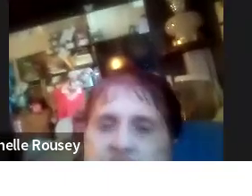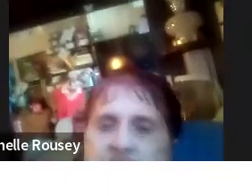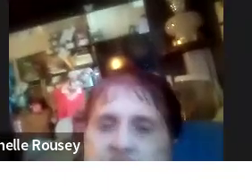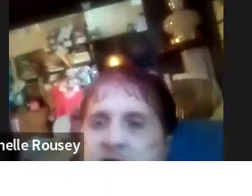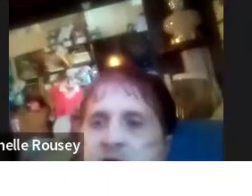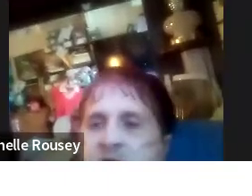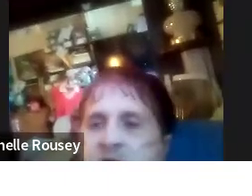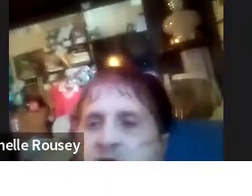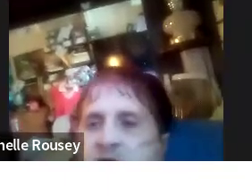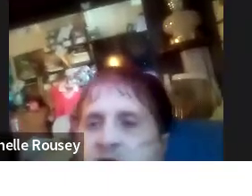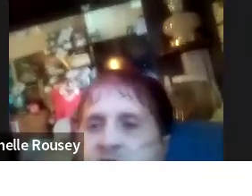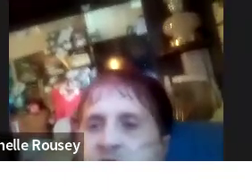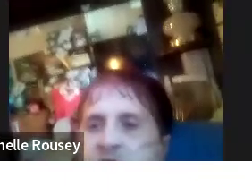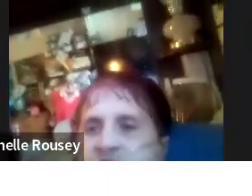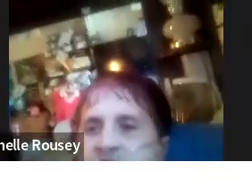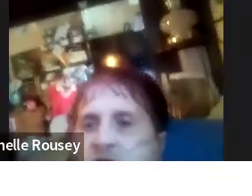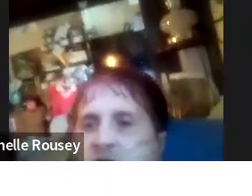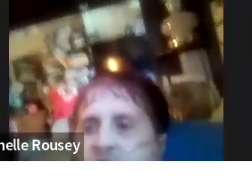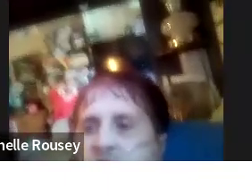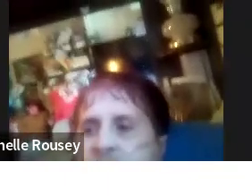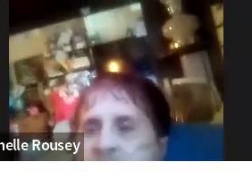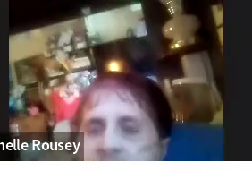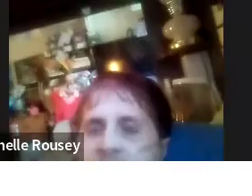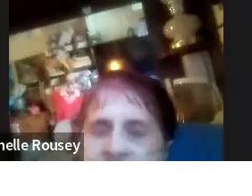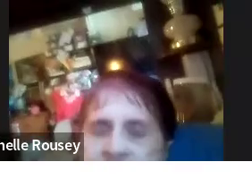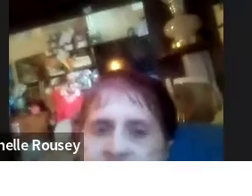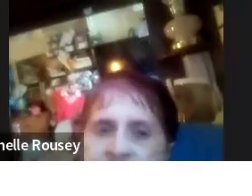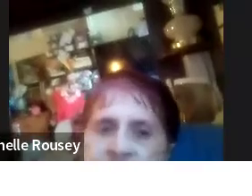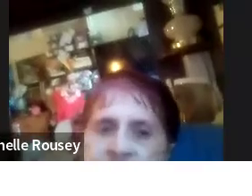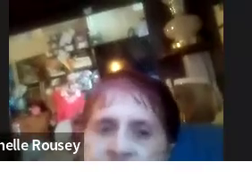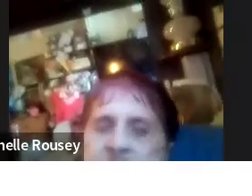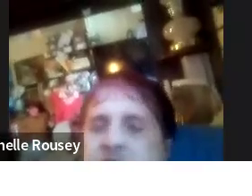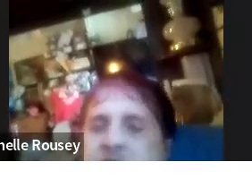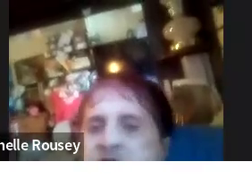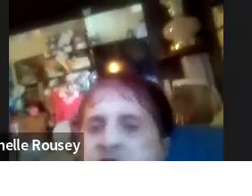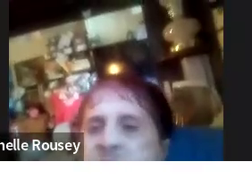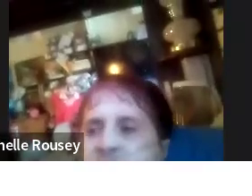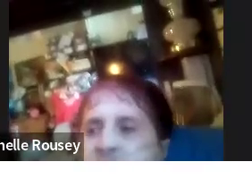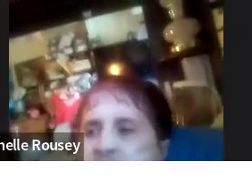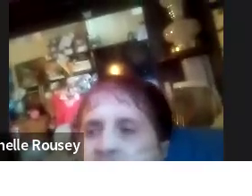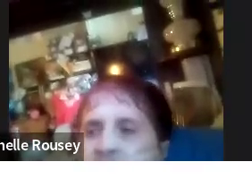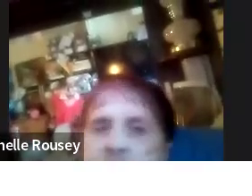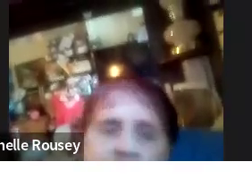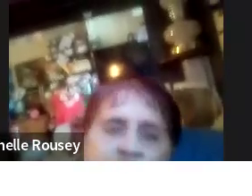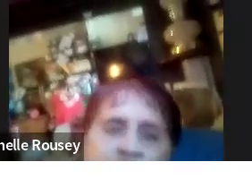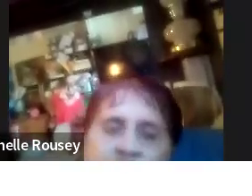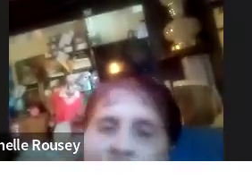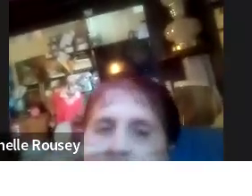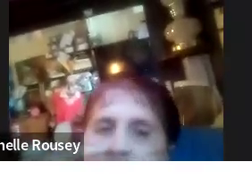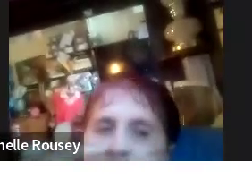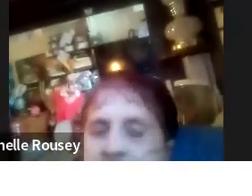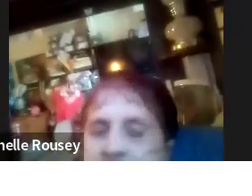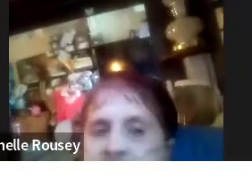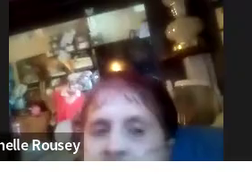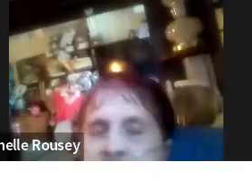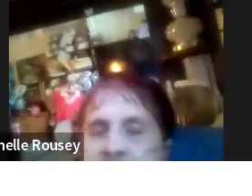digital divide with our elders, and that we just, in anything that we do, although I really do